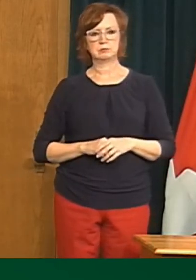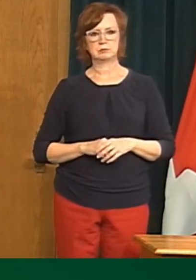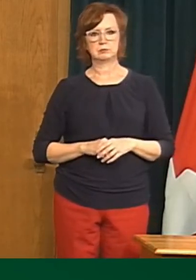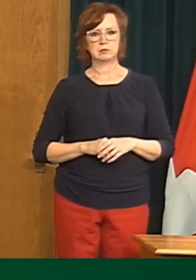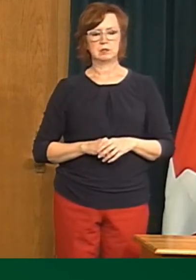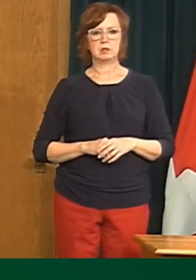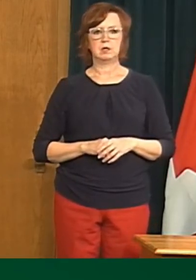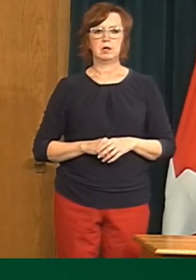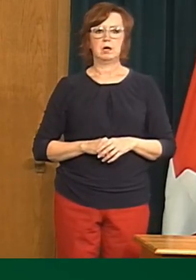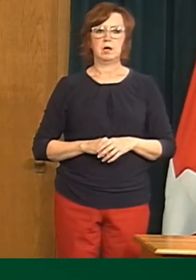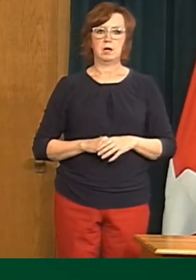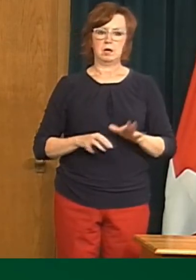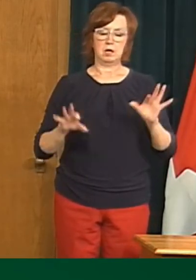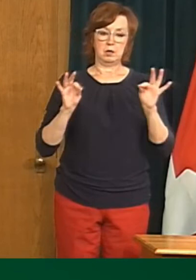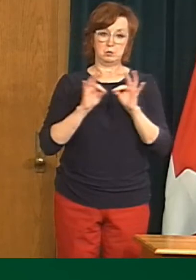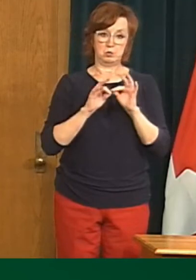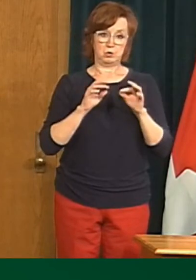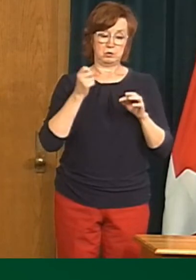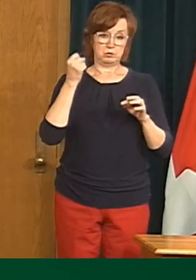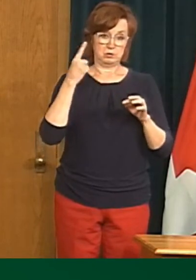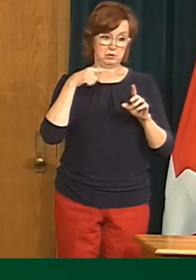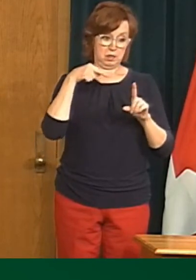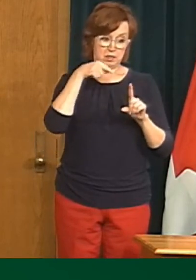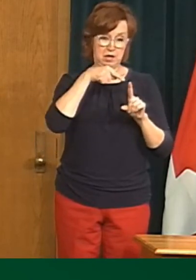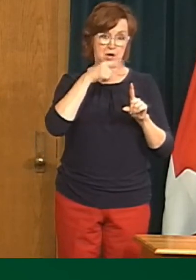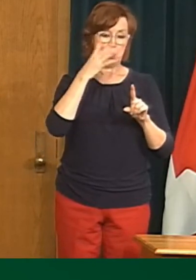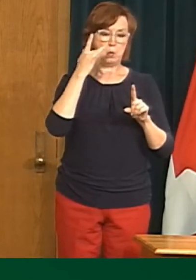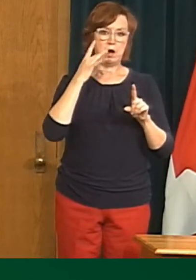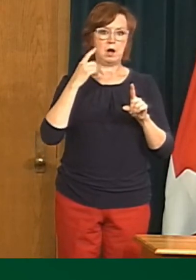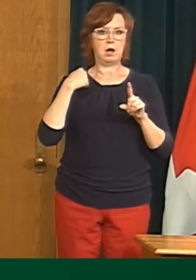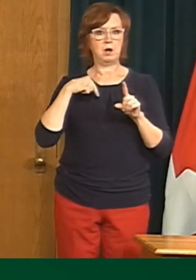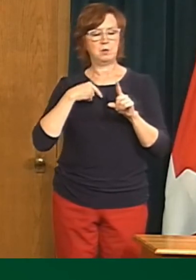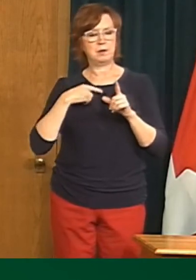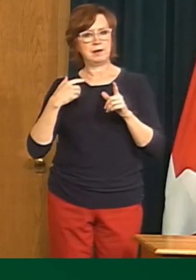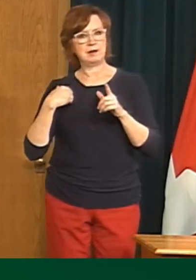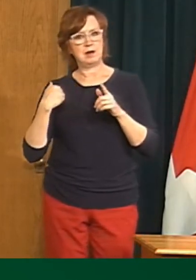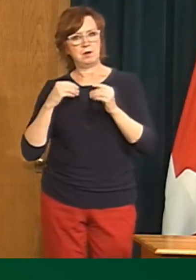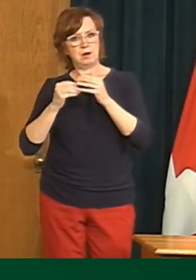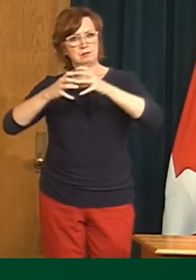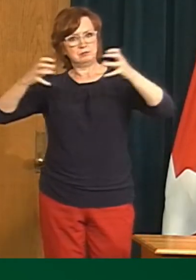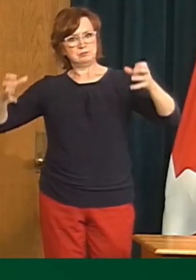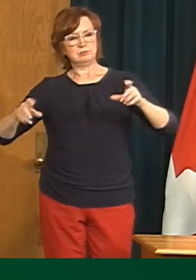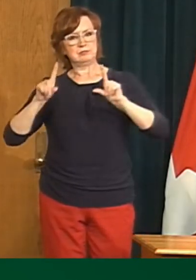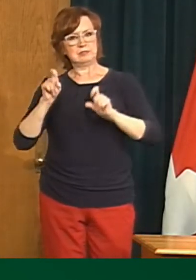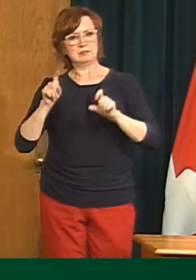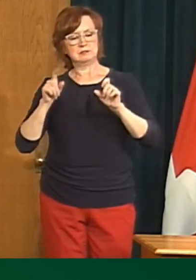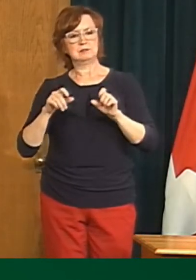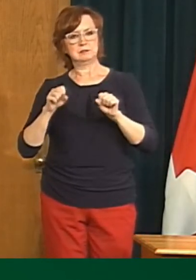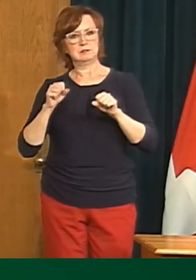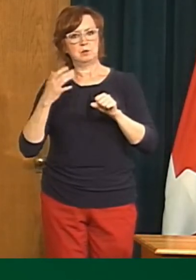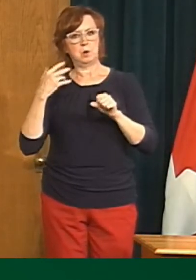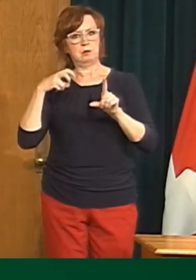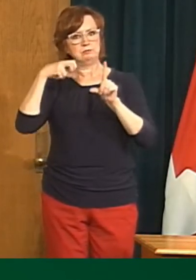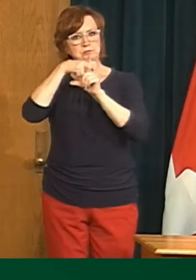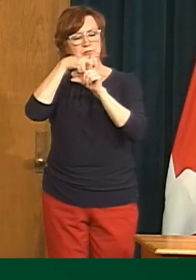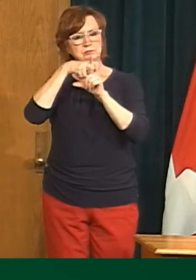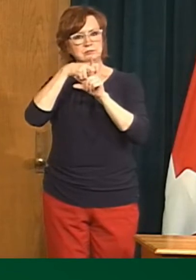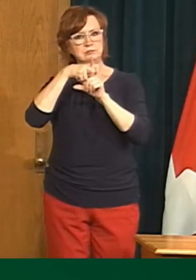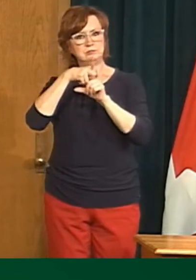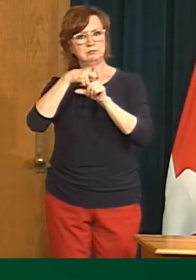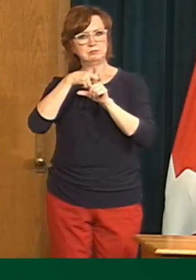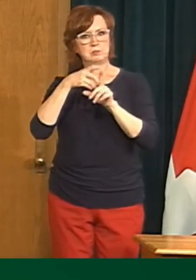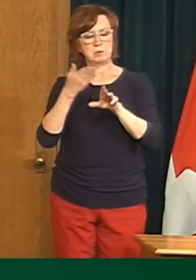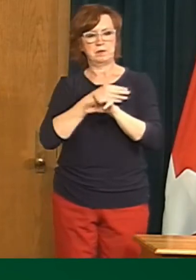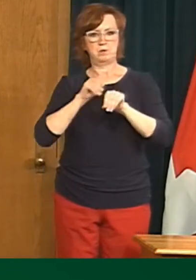testing criteria, is so that we can catch any of these cases sooner rather than later. You know, people talk about